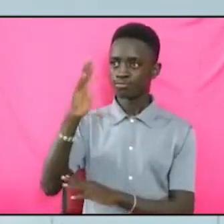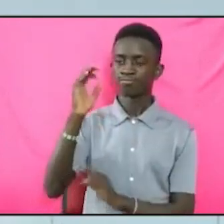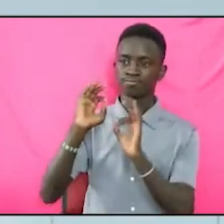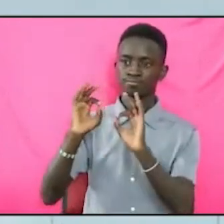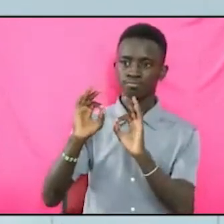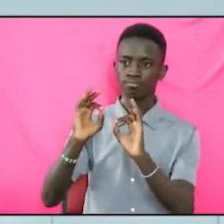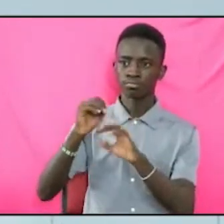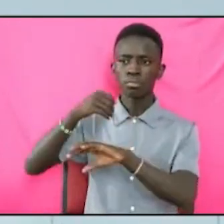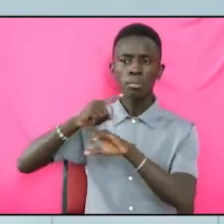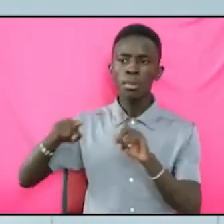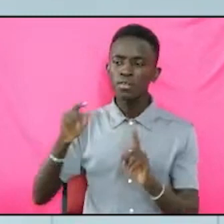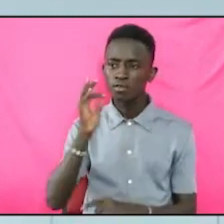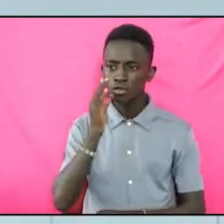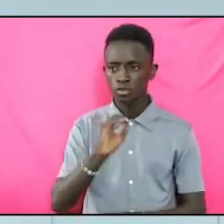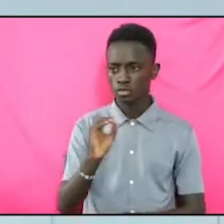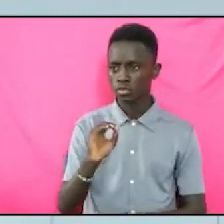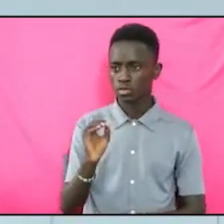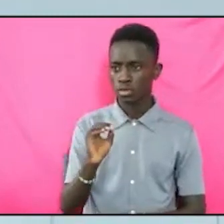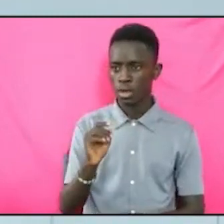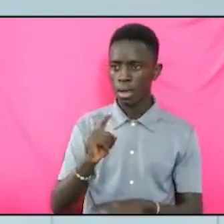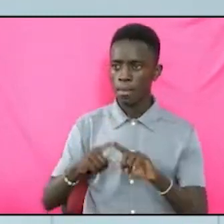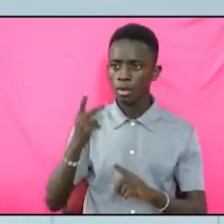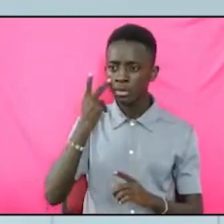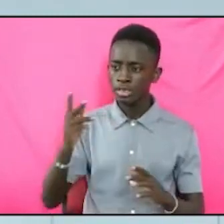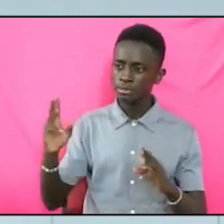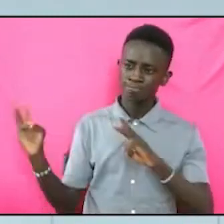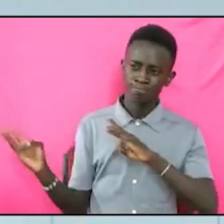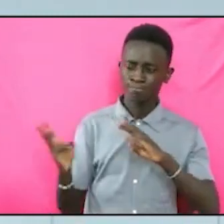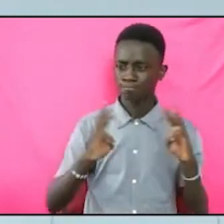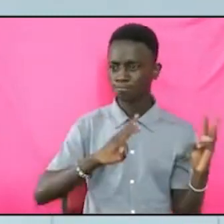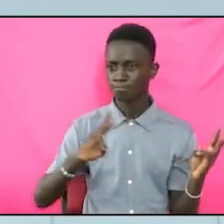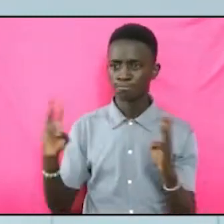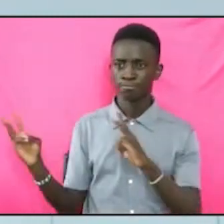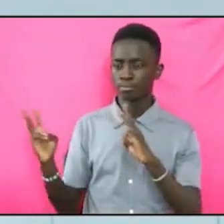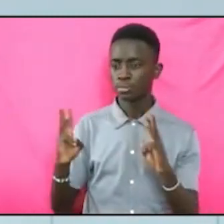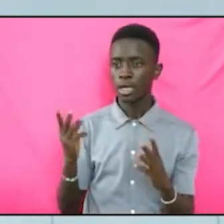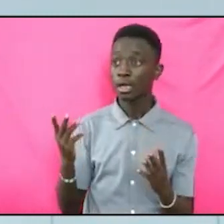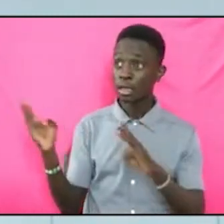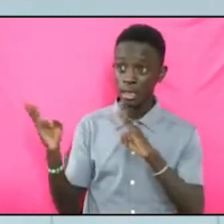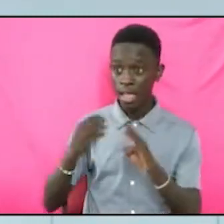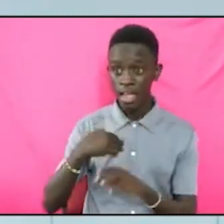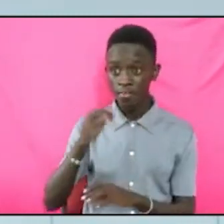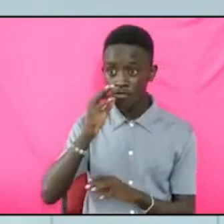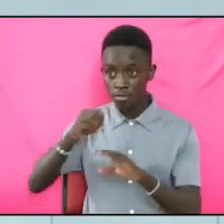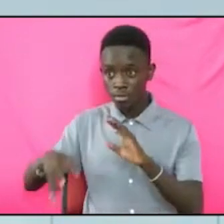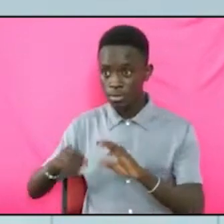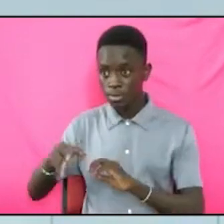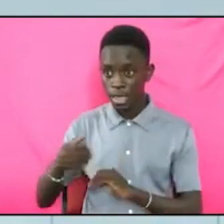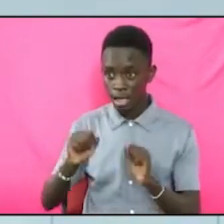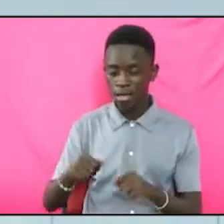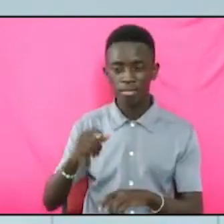off from the fold, and there is no herd in the stall," then he says, "yet I will rejoice in the